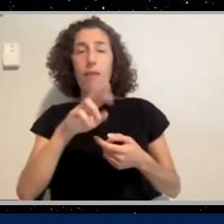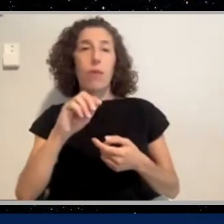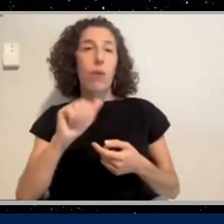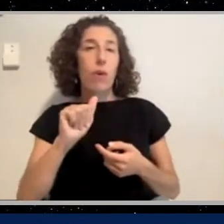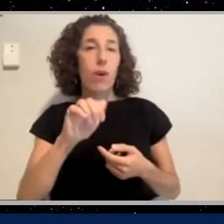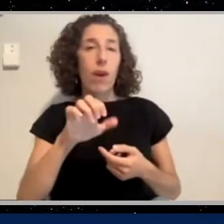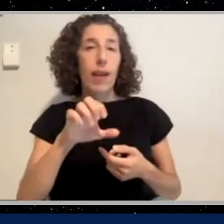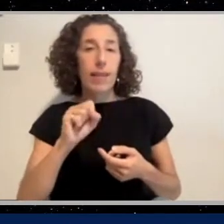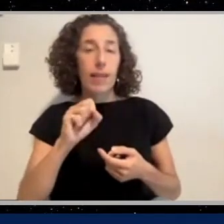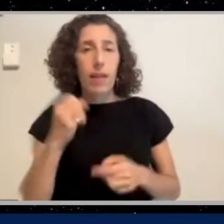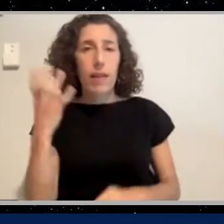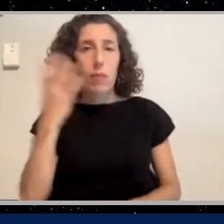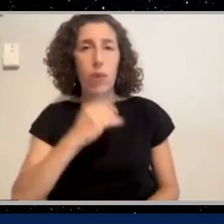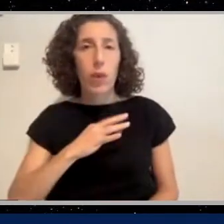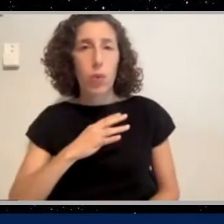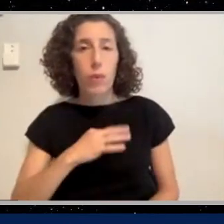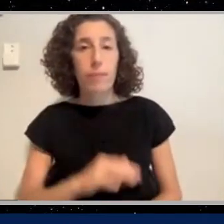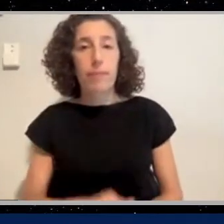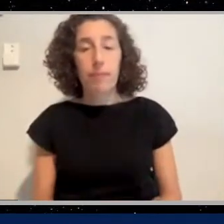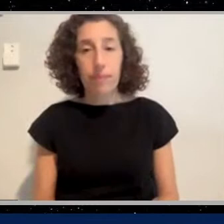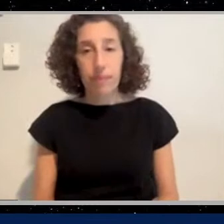affected.